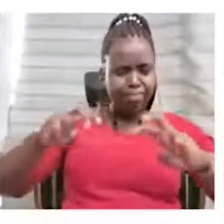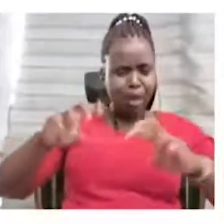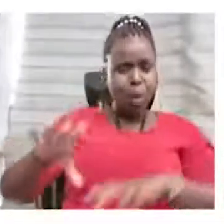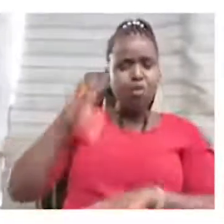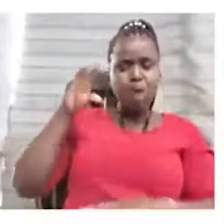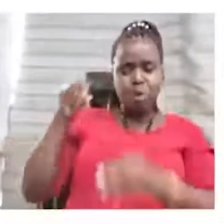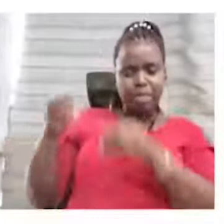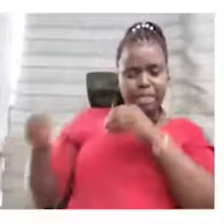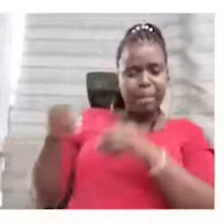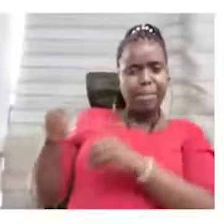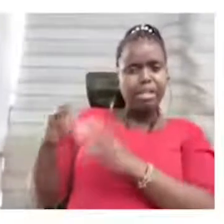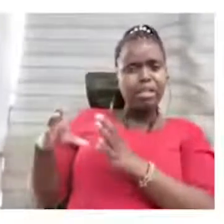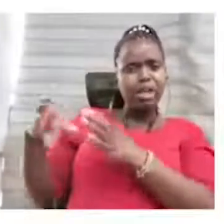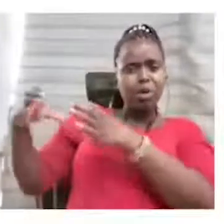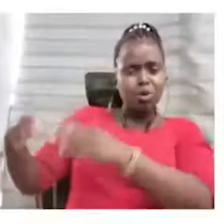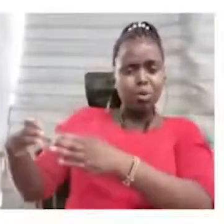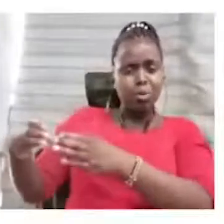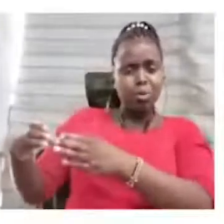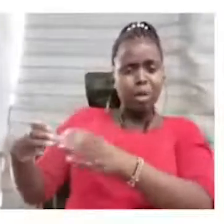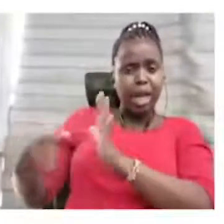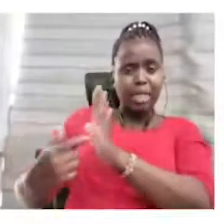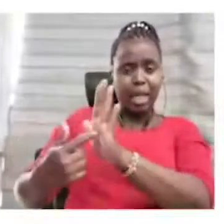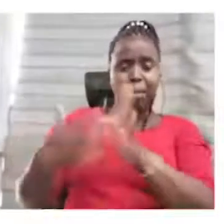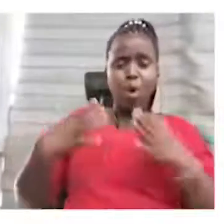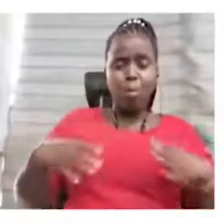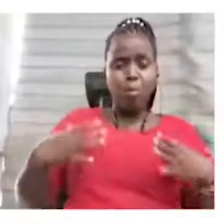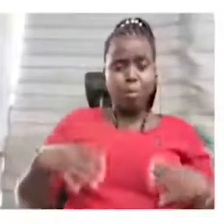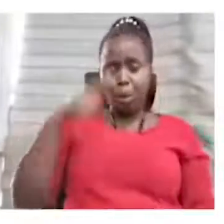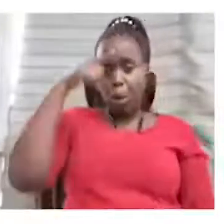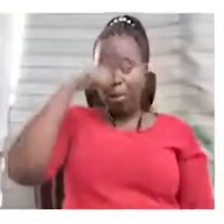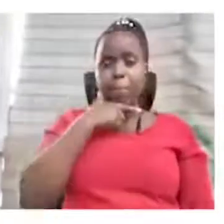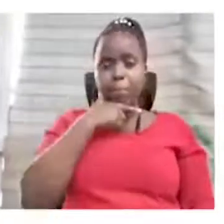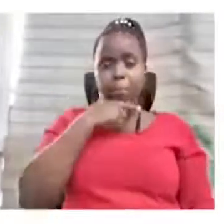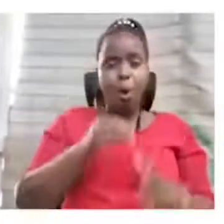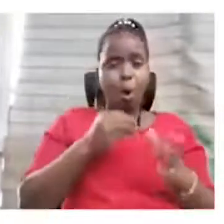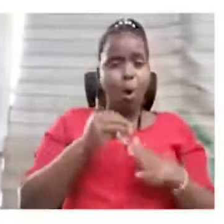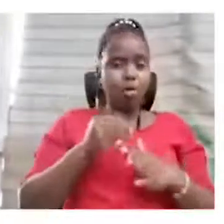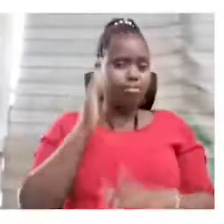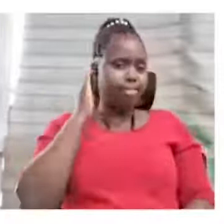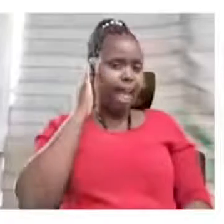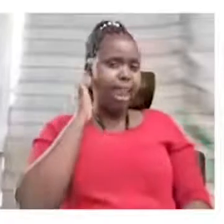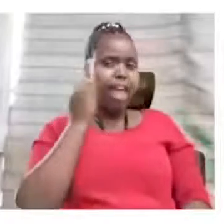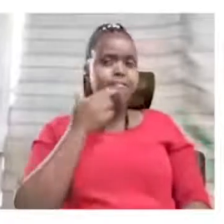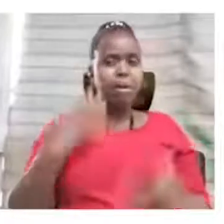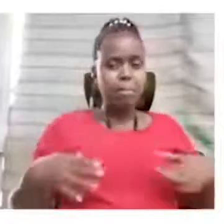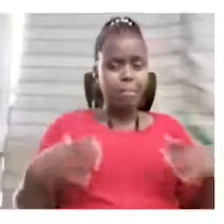that, for instance, people with visual impairment or people with hearing impairment that own a